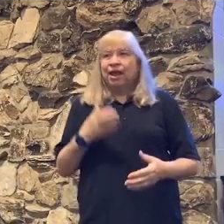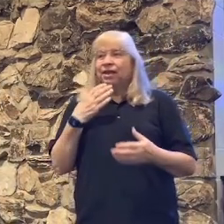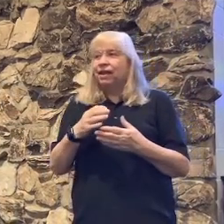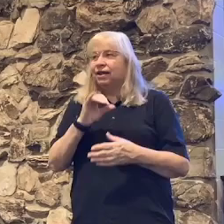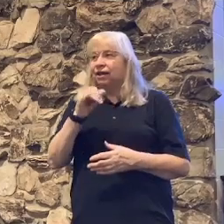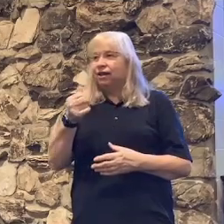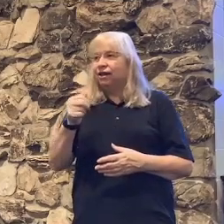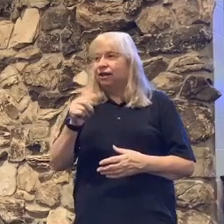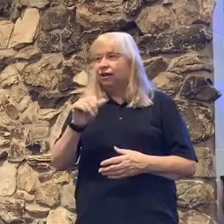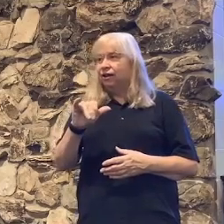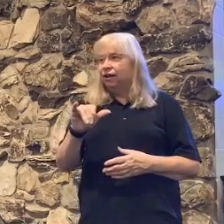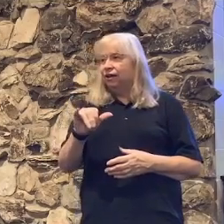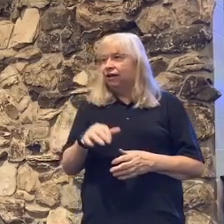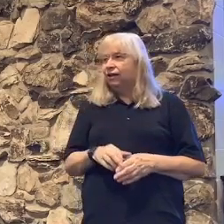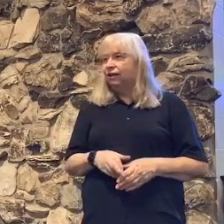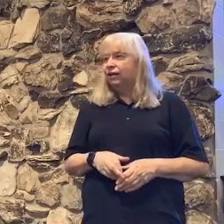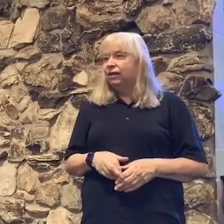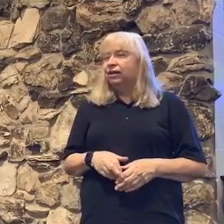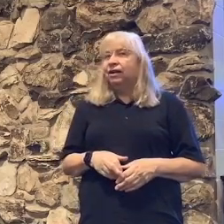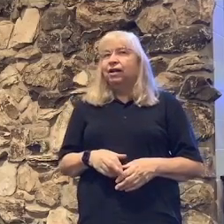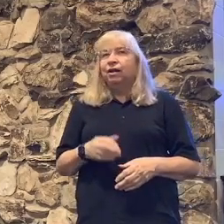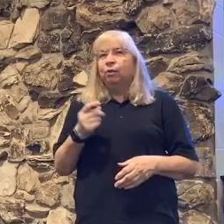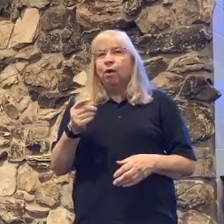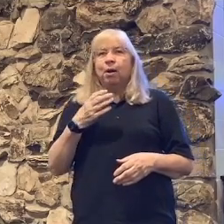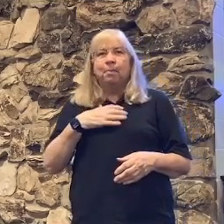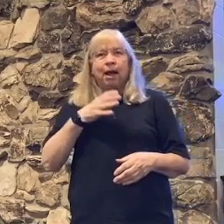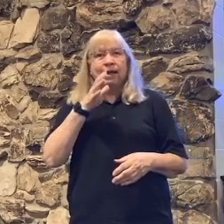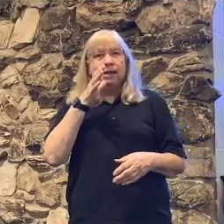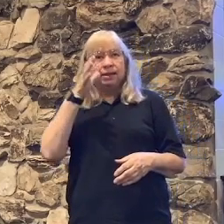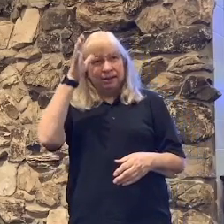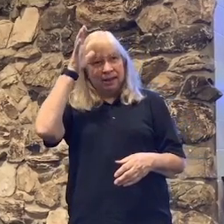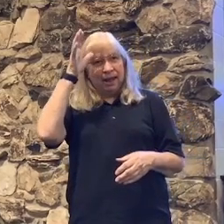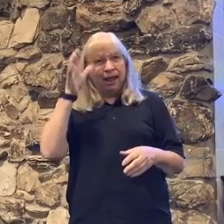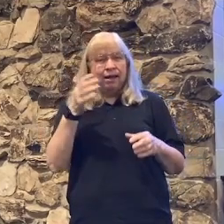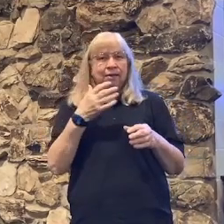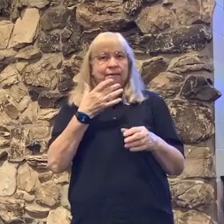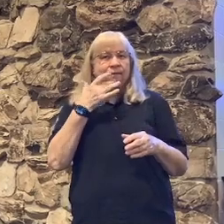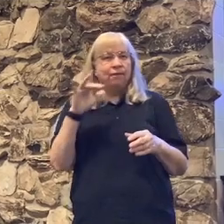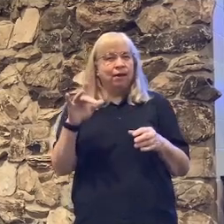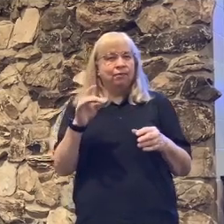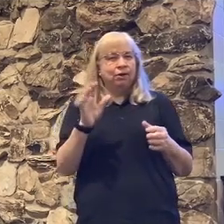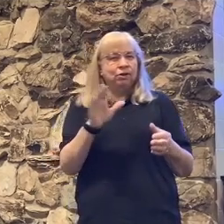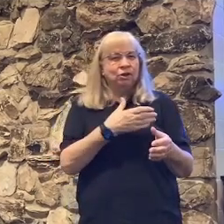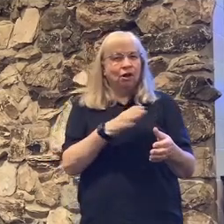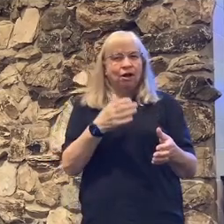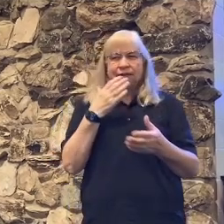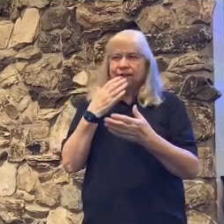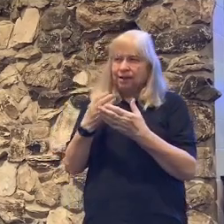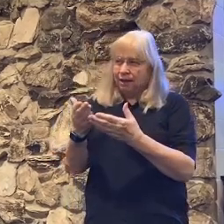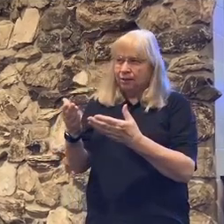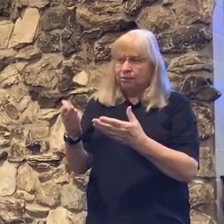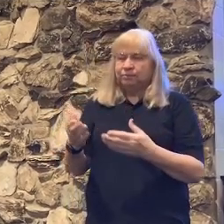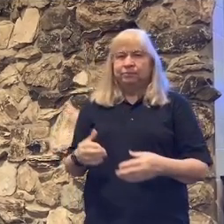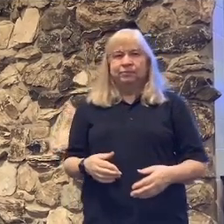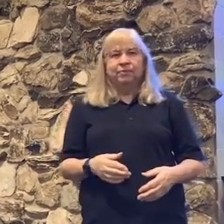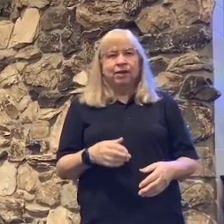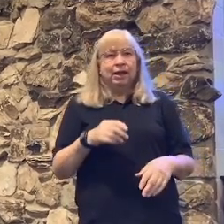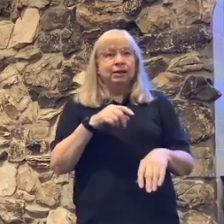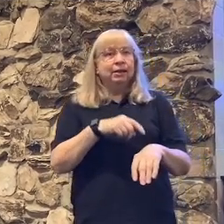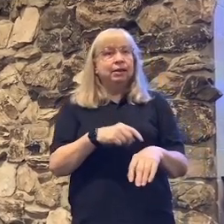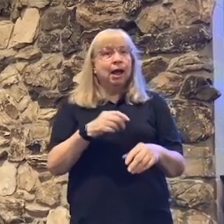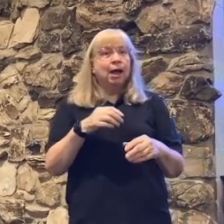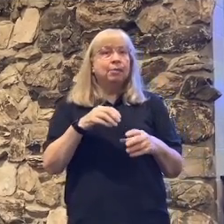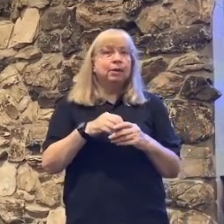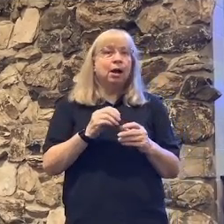J. That was one of my dad's favorite songs. Thank you. This is the time in our